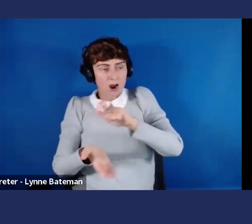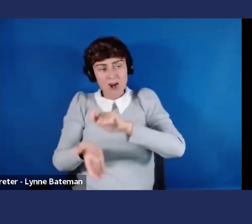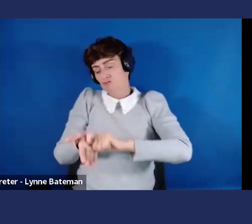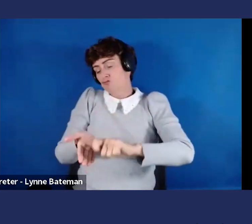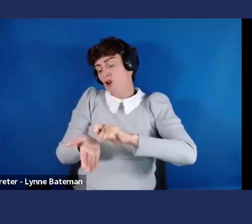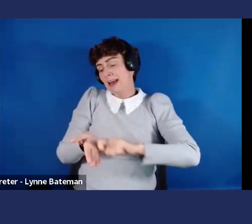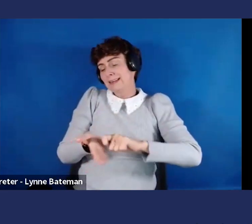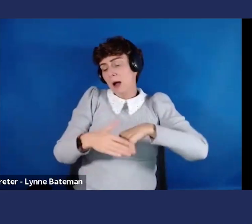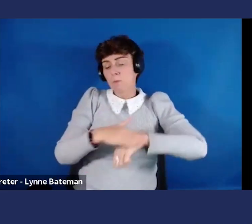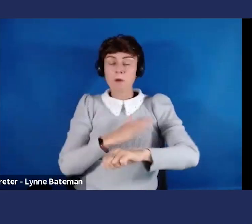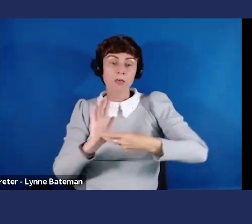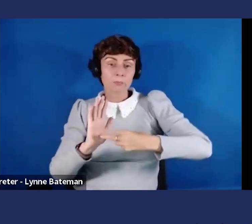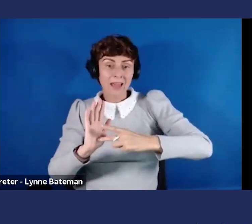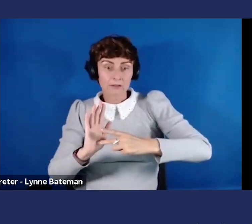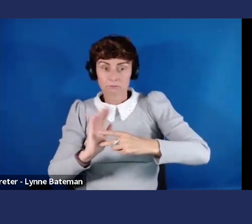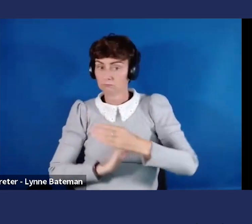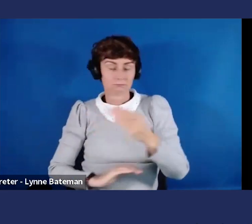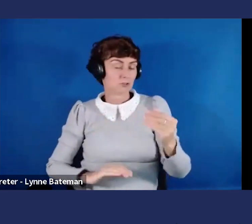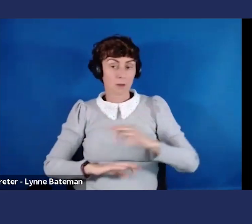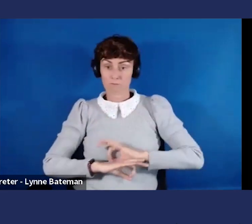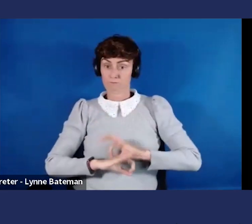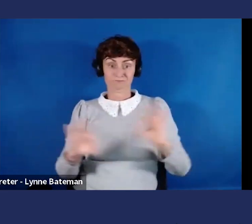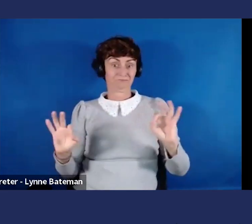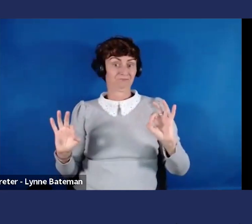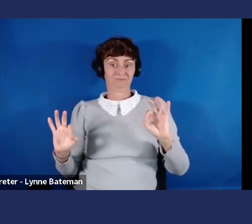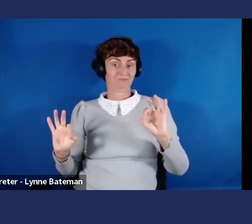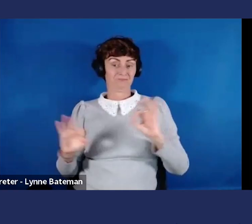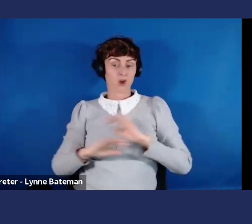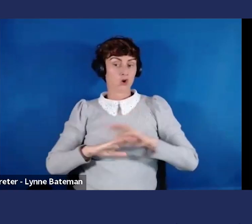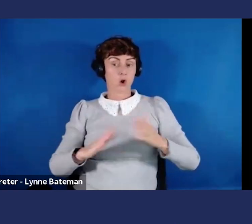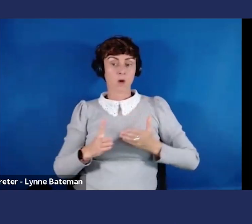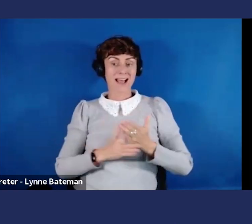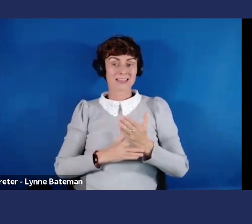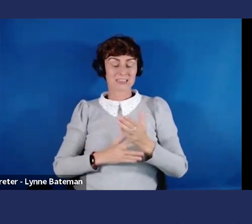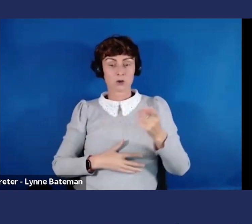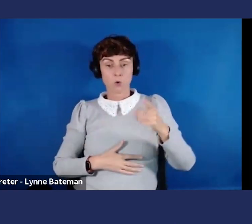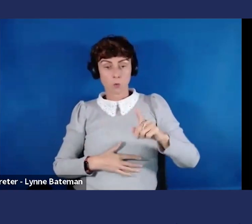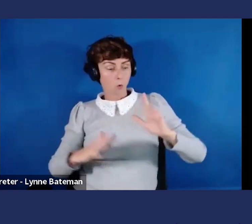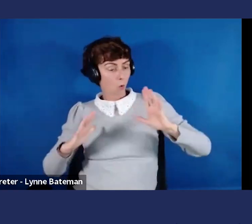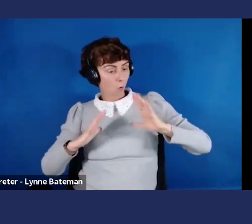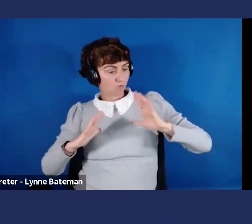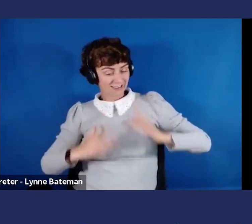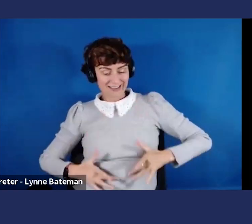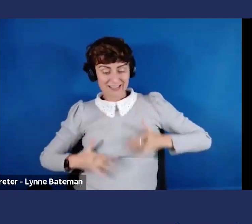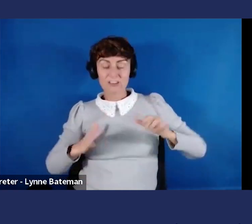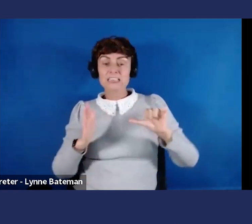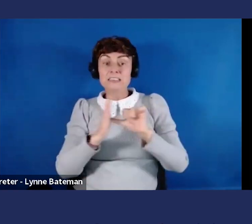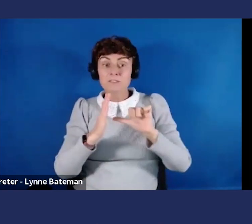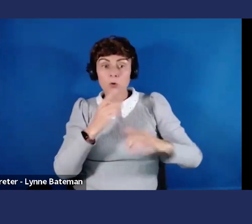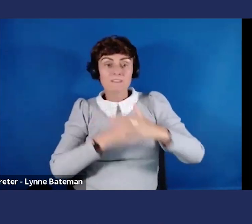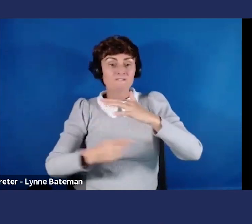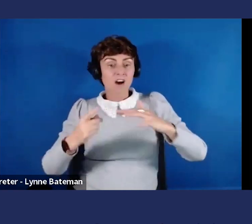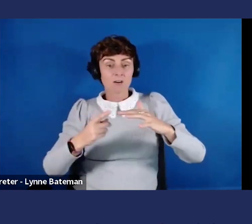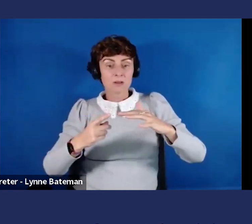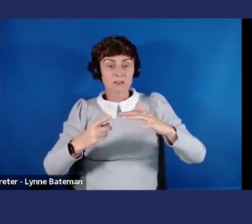some people don't have access to any of those things. Some people are already living in a very difficult environment with